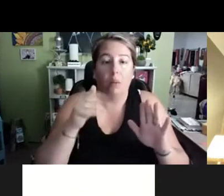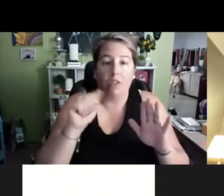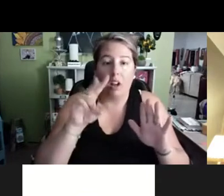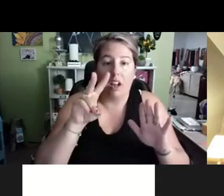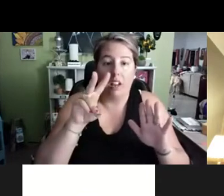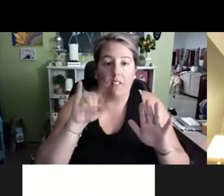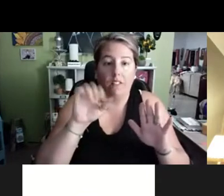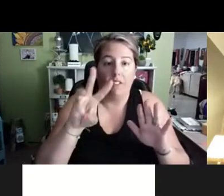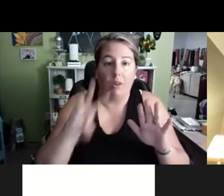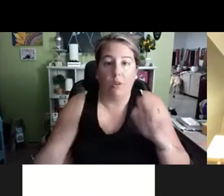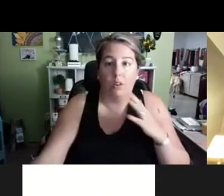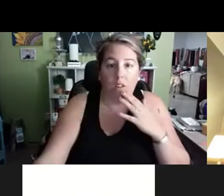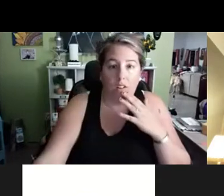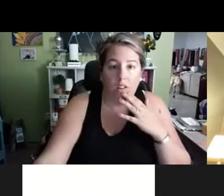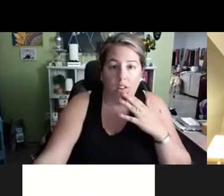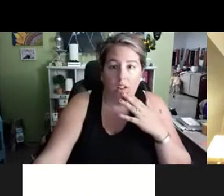Okay, let's try it.